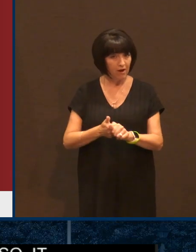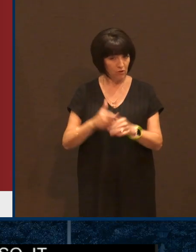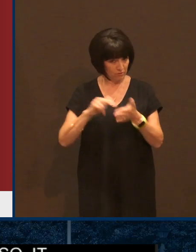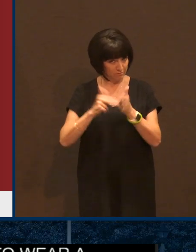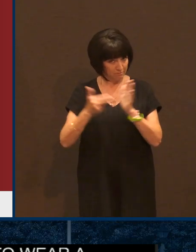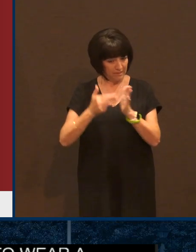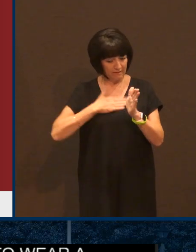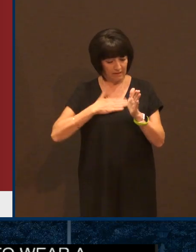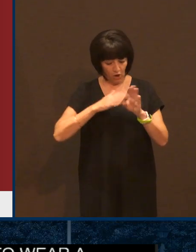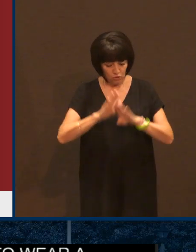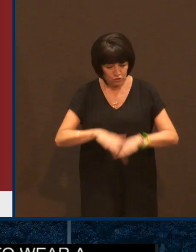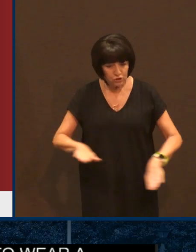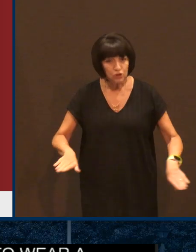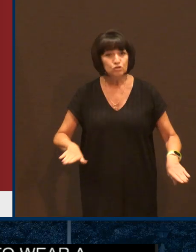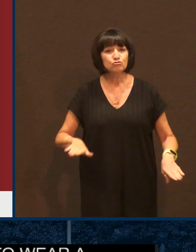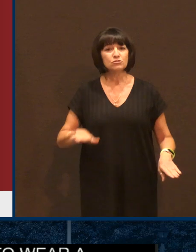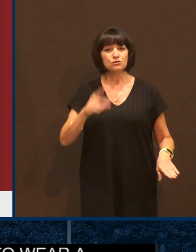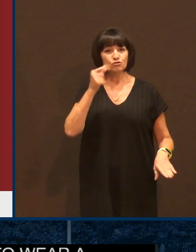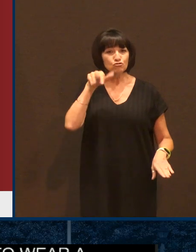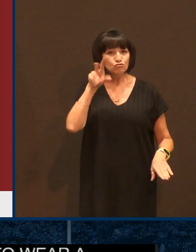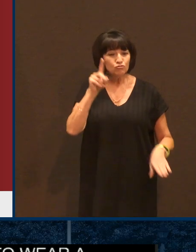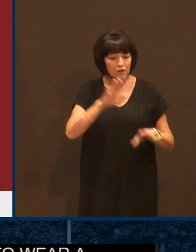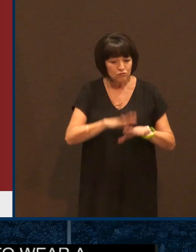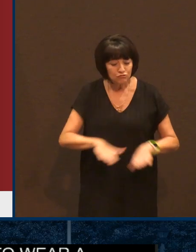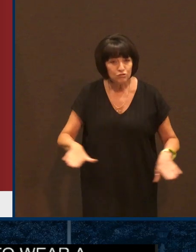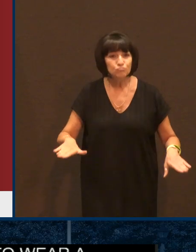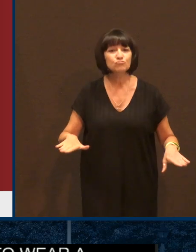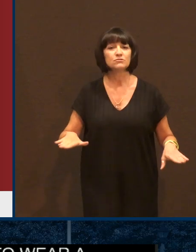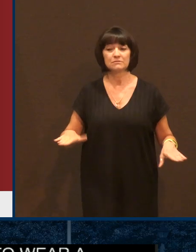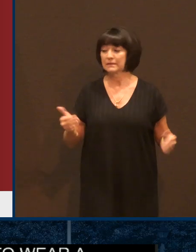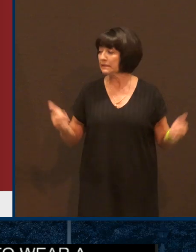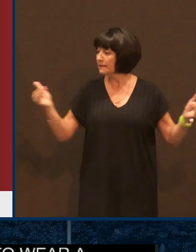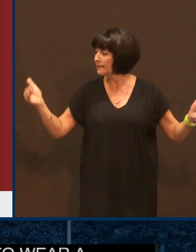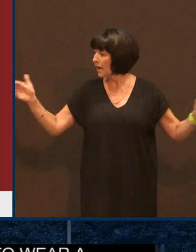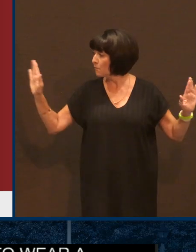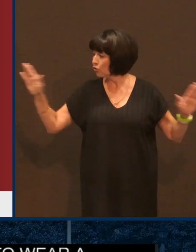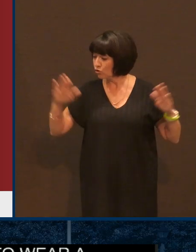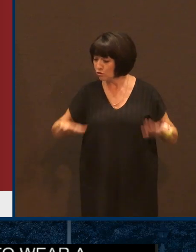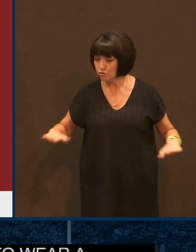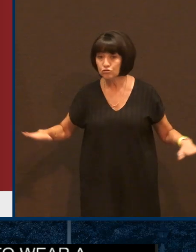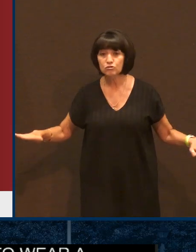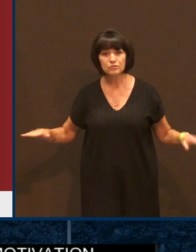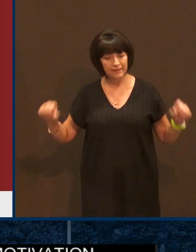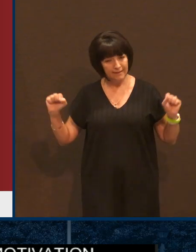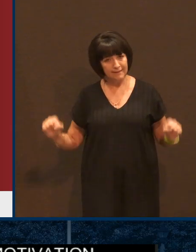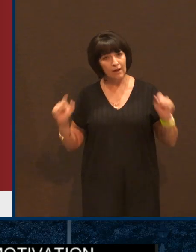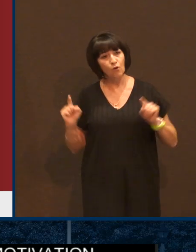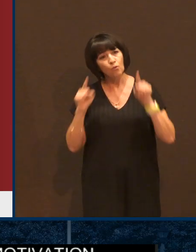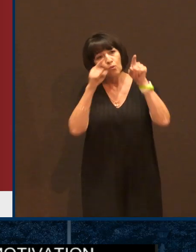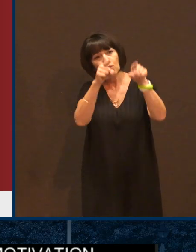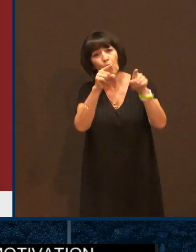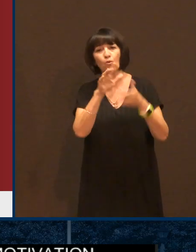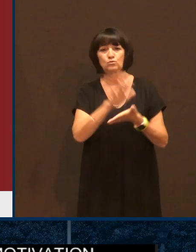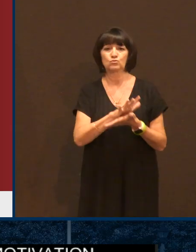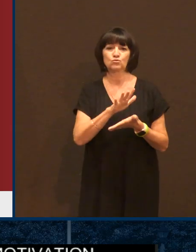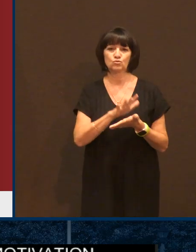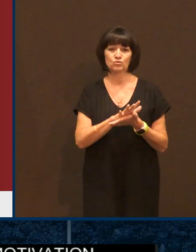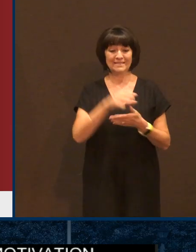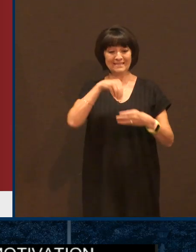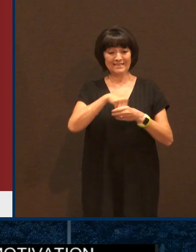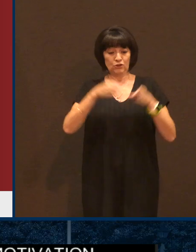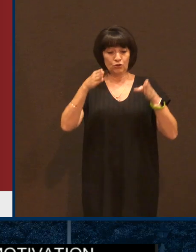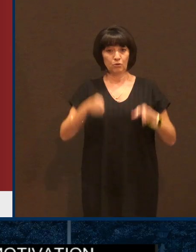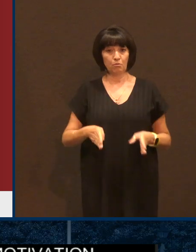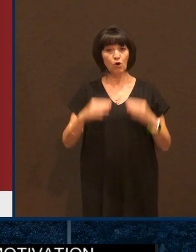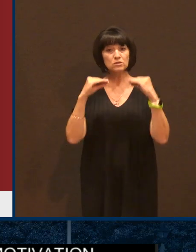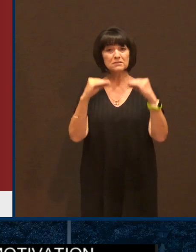grandchildren, our neighbors' children can go to school and get more in-person instruction than they